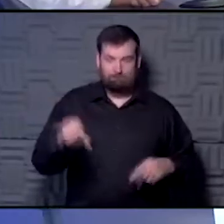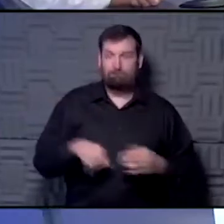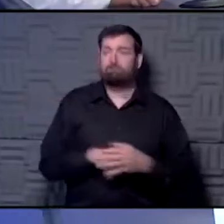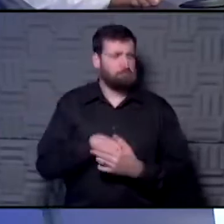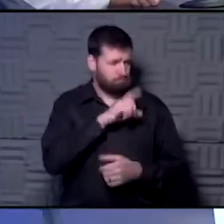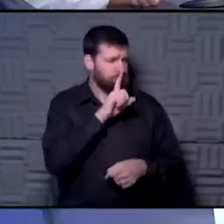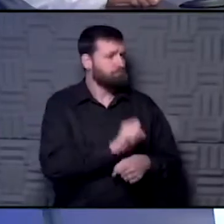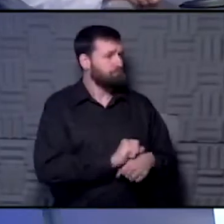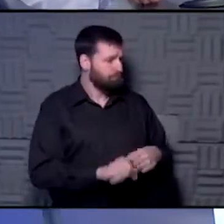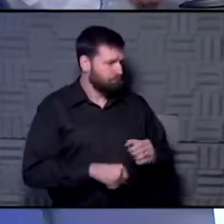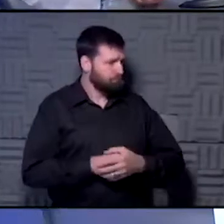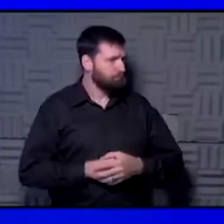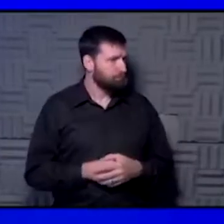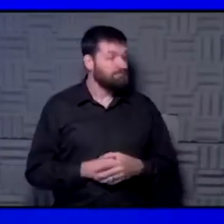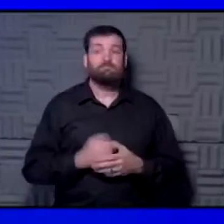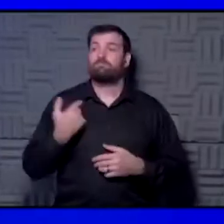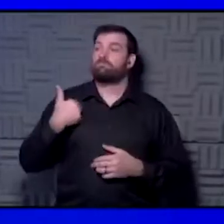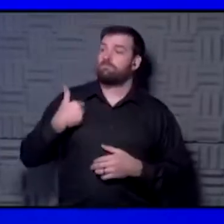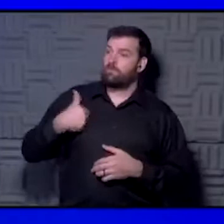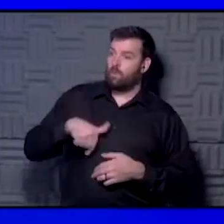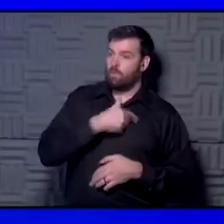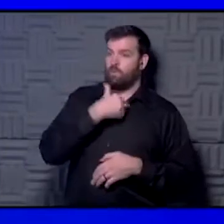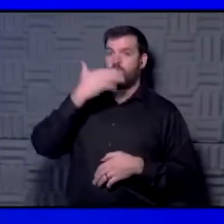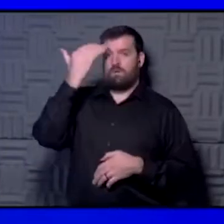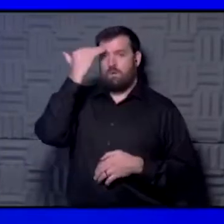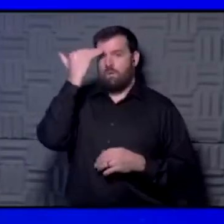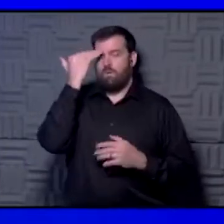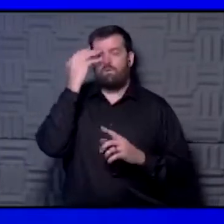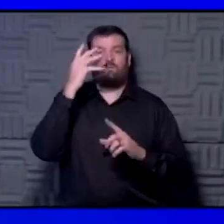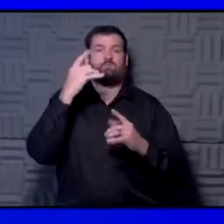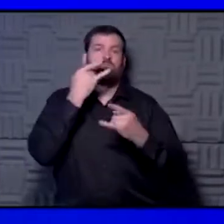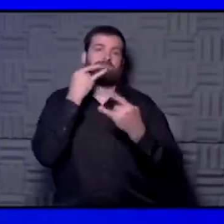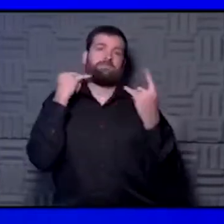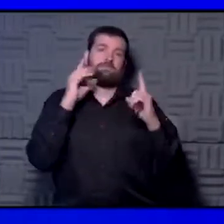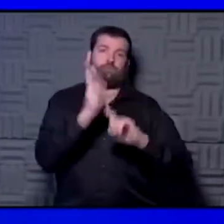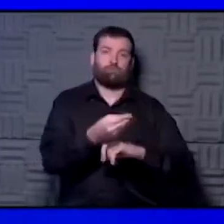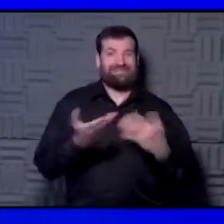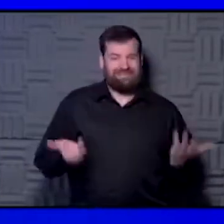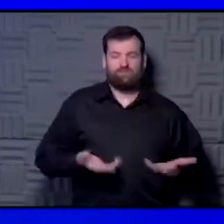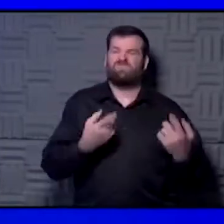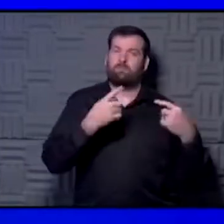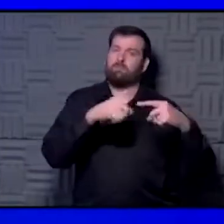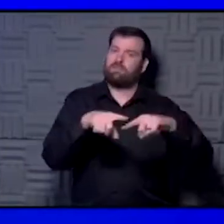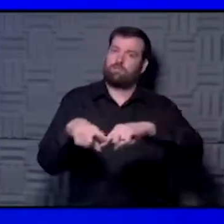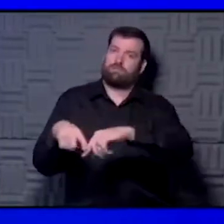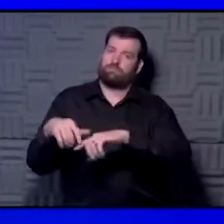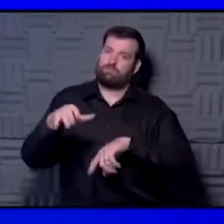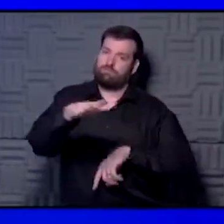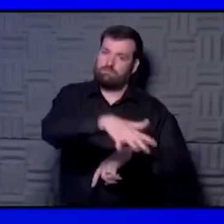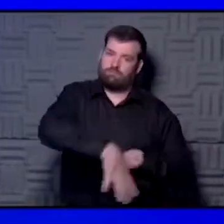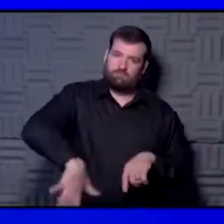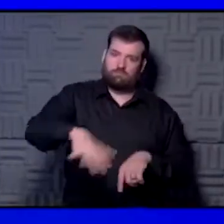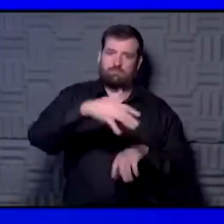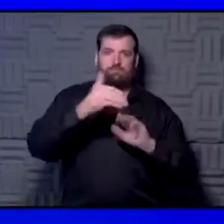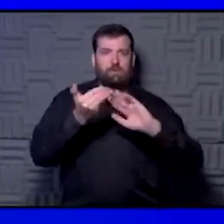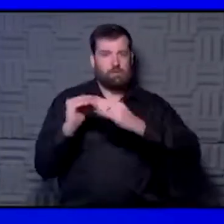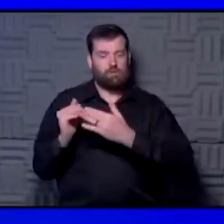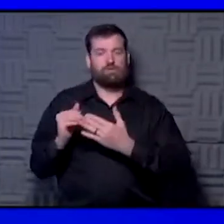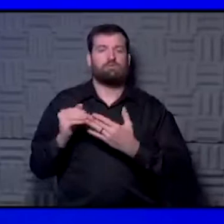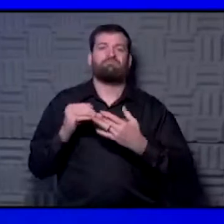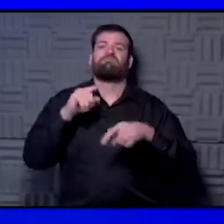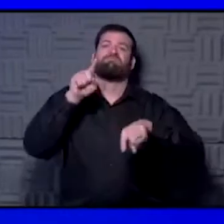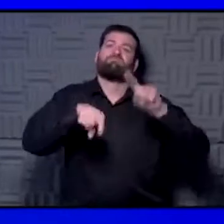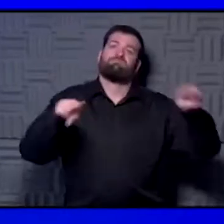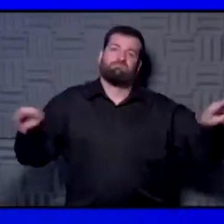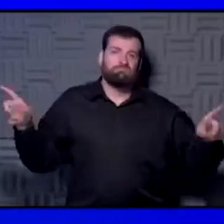absolutely. We know that the Very mask much. culture here in the United States, depending on what community you live in, is a little bit different than